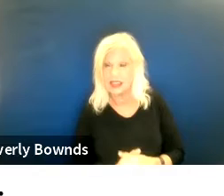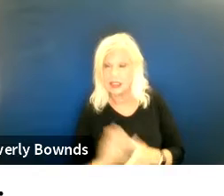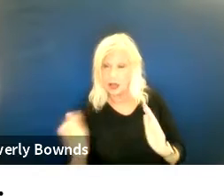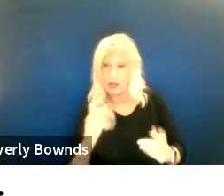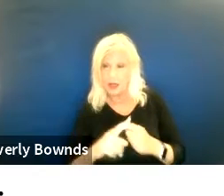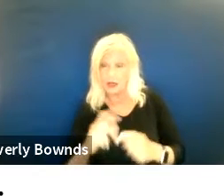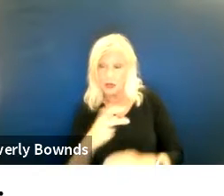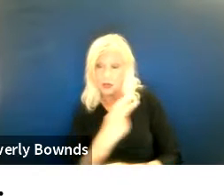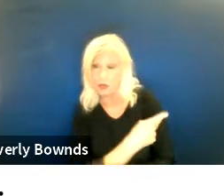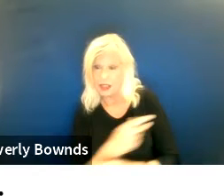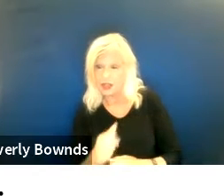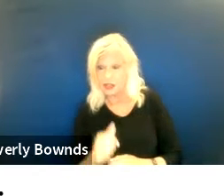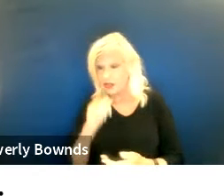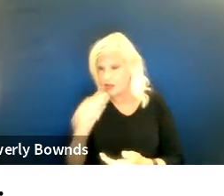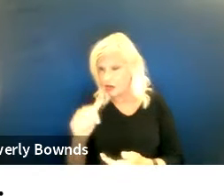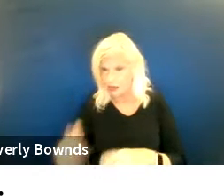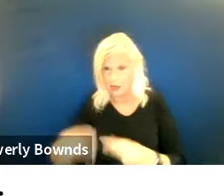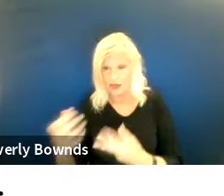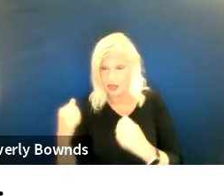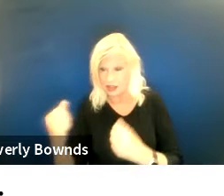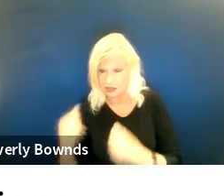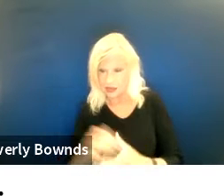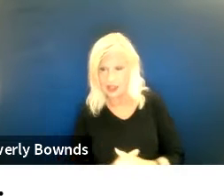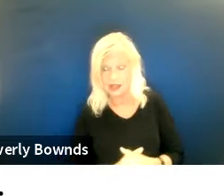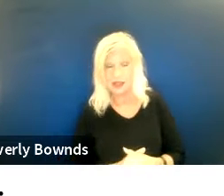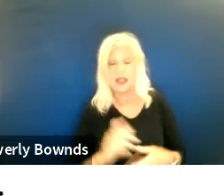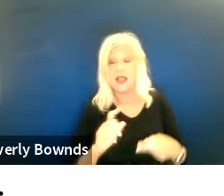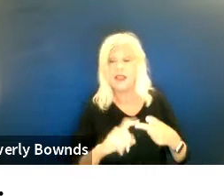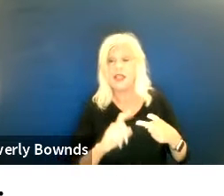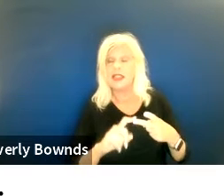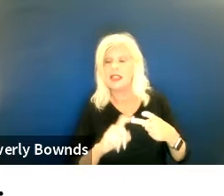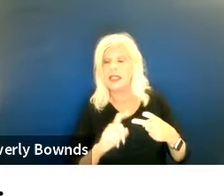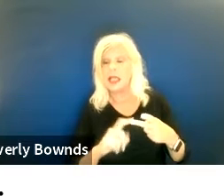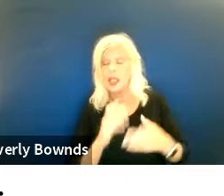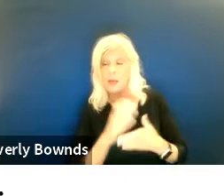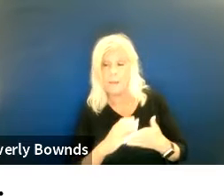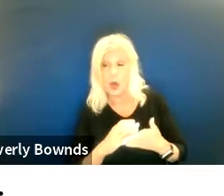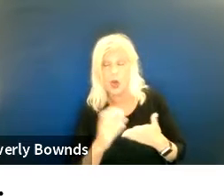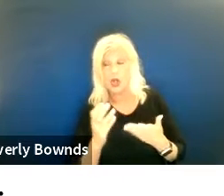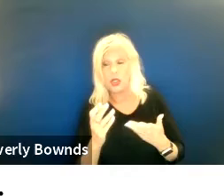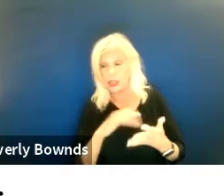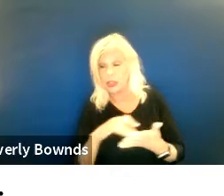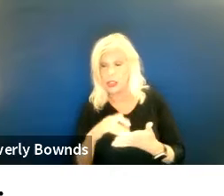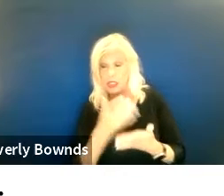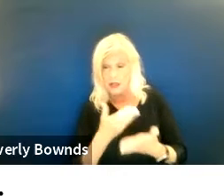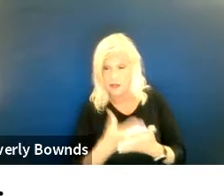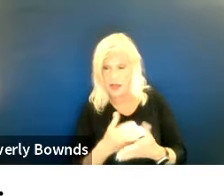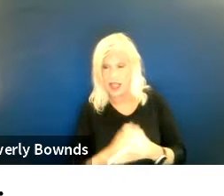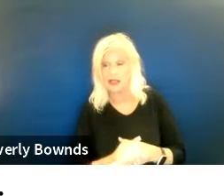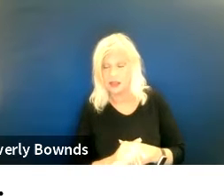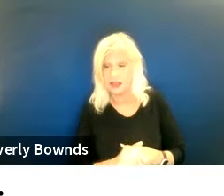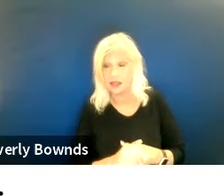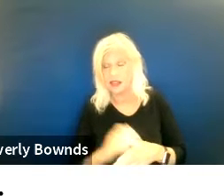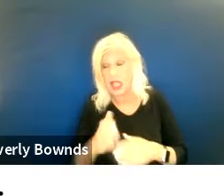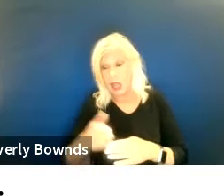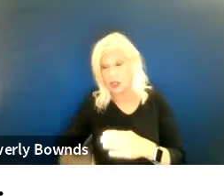attention control post-intervention. The second end is to examine effects of end-to-end and set on health and quality of life outcomes.